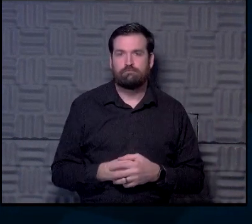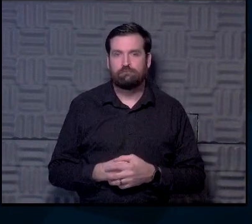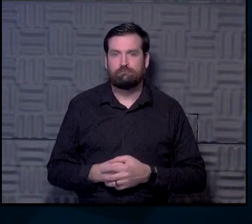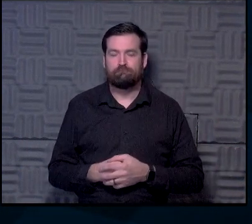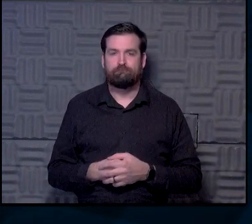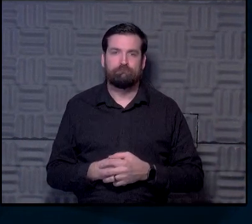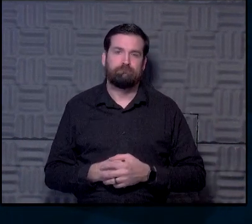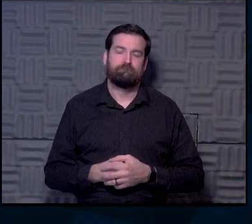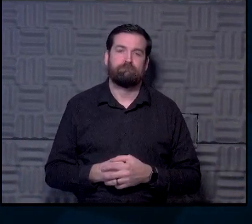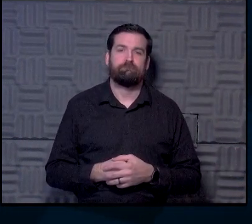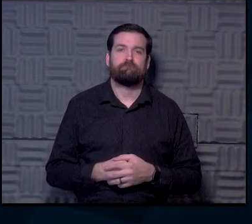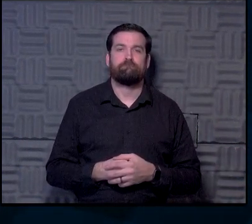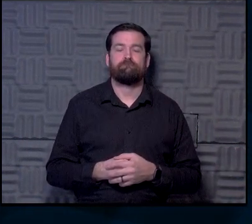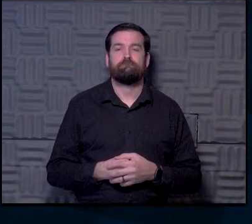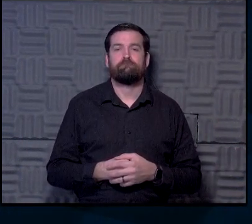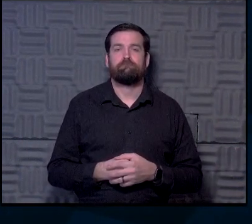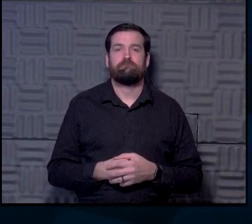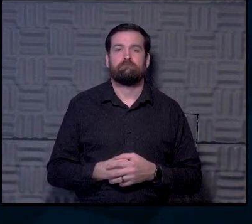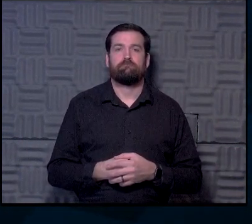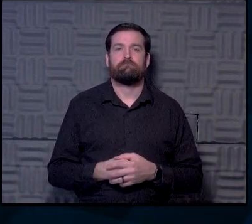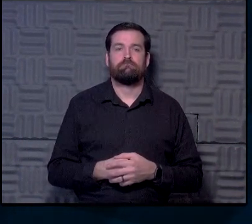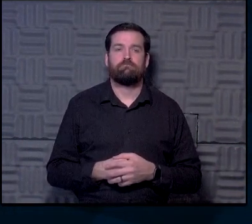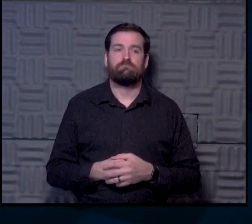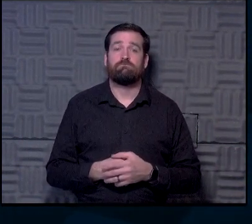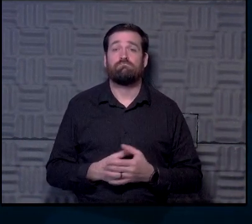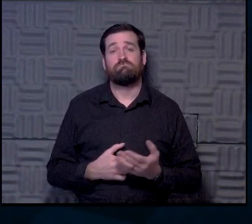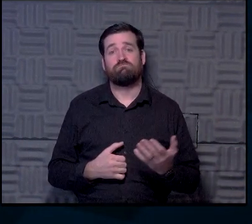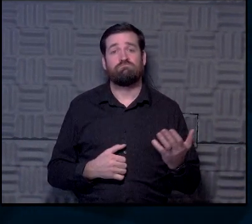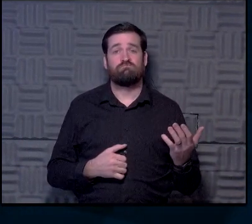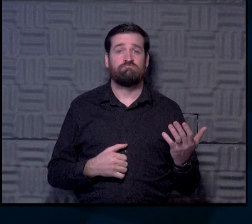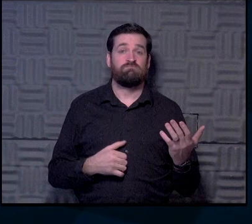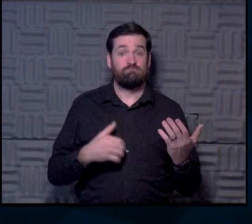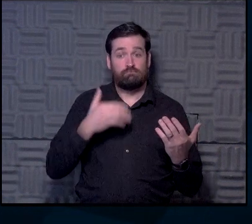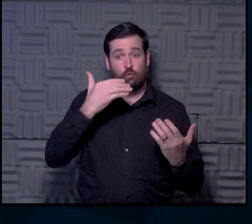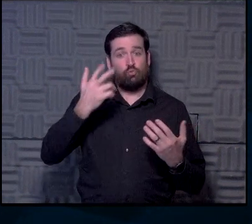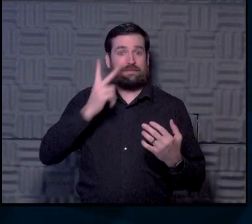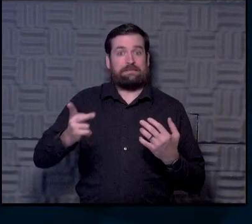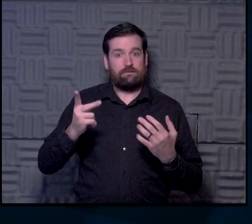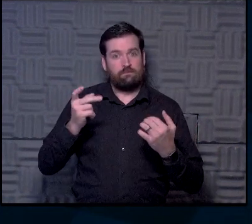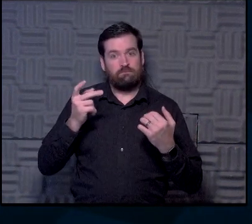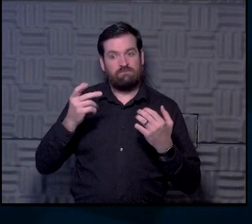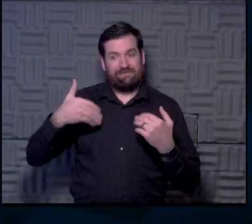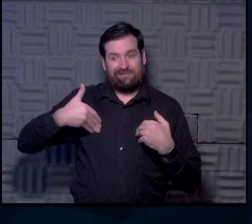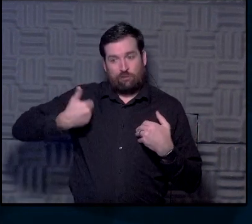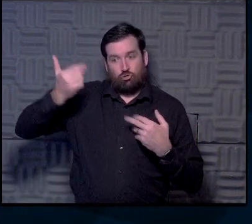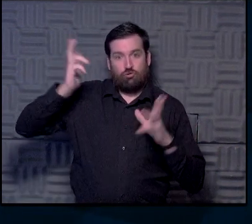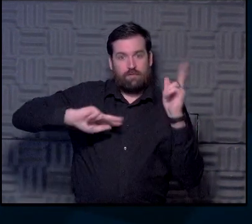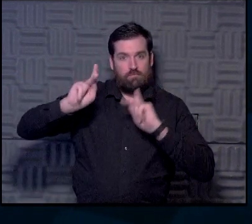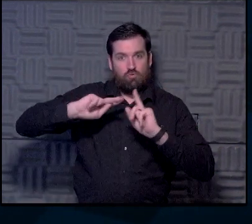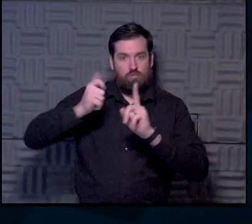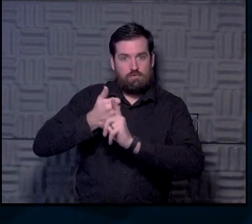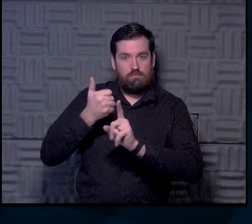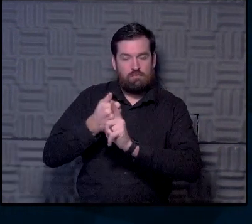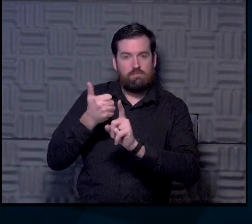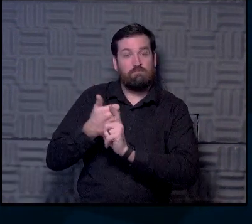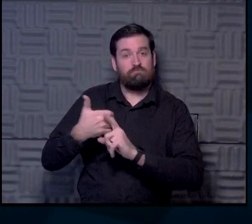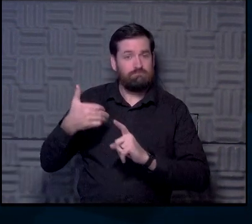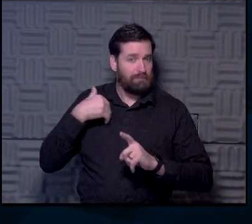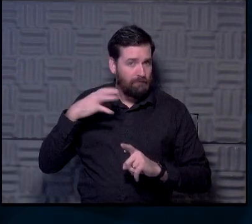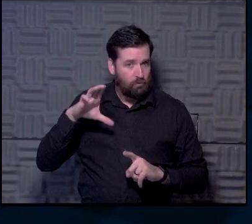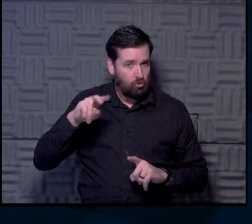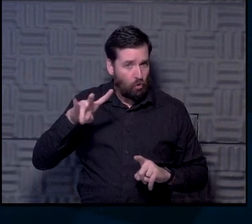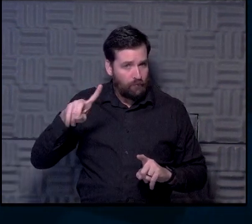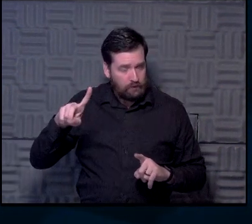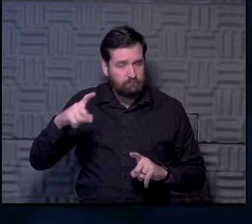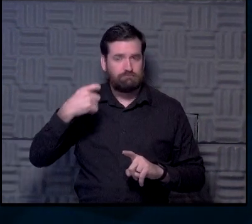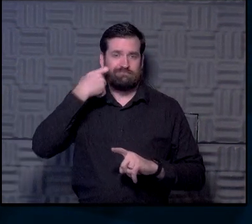considered. So, and it's gratifying to see a number of younger people who come in who have COVID,